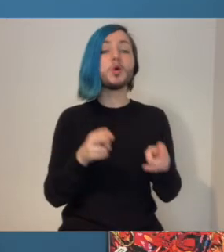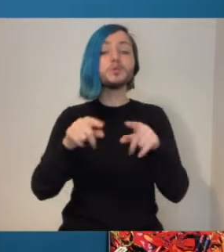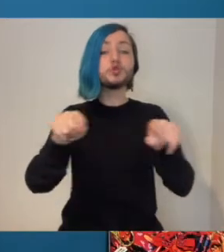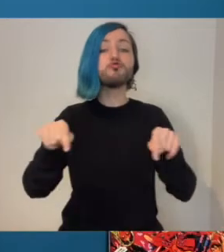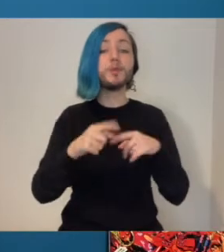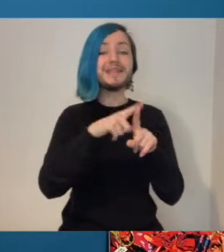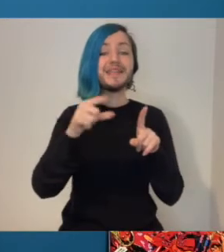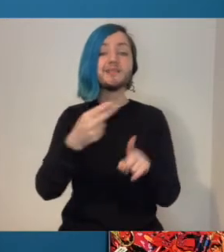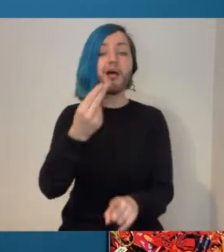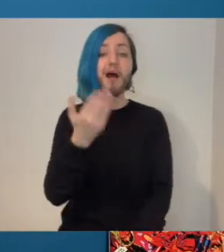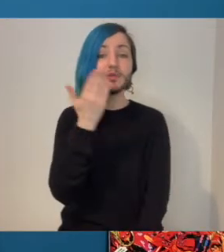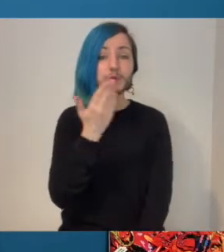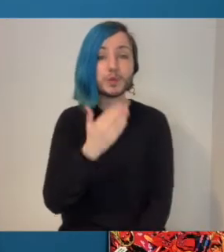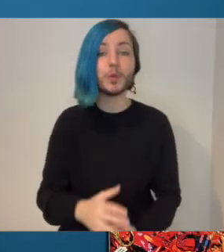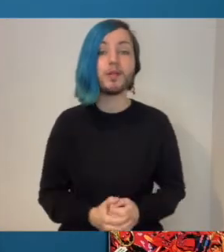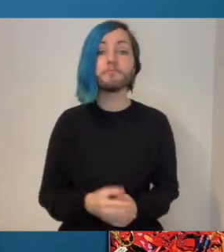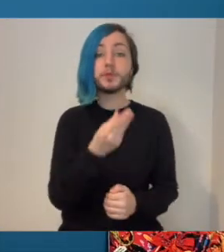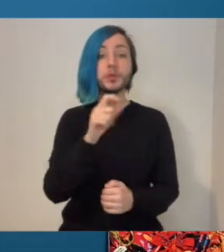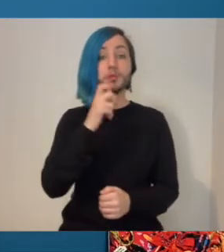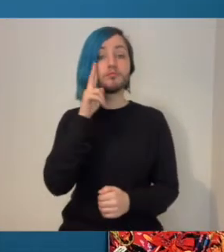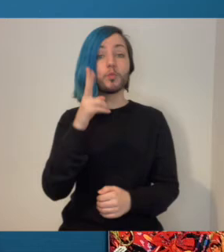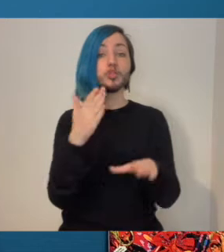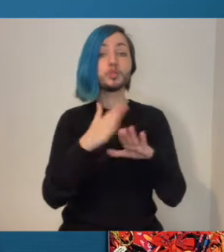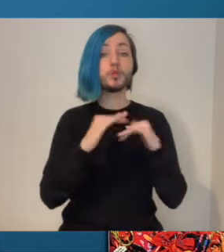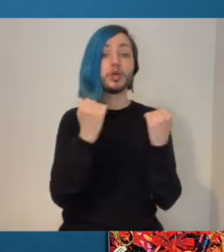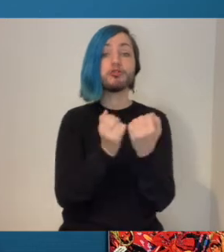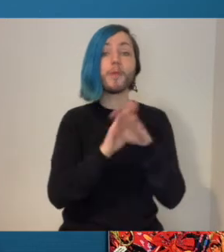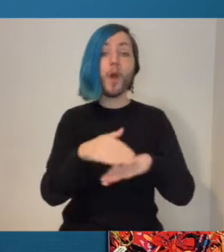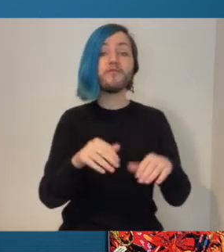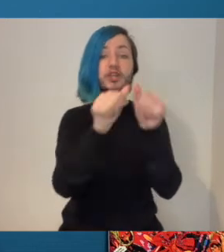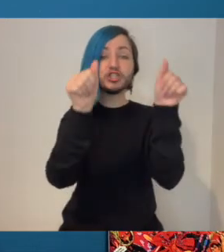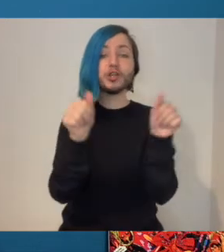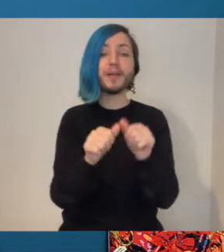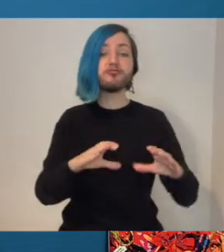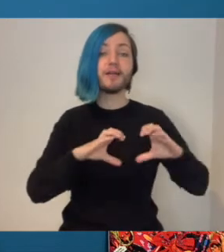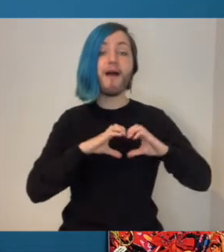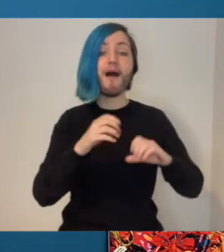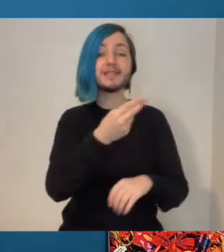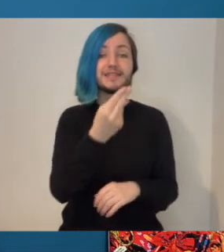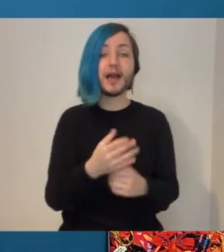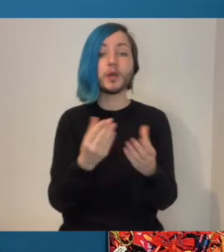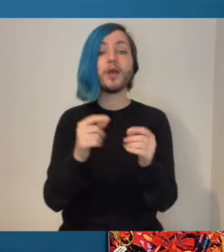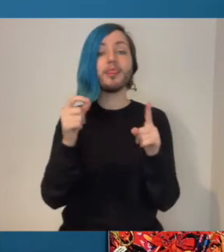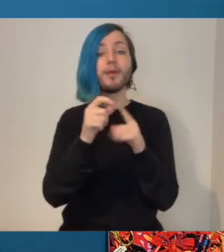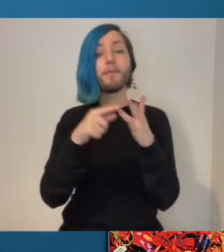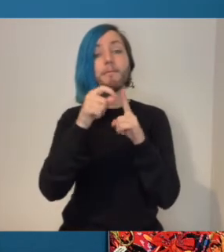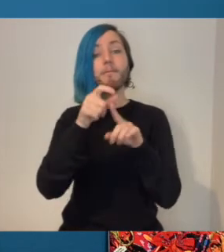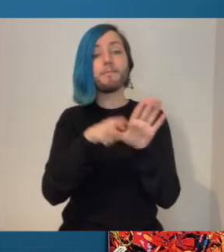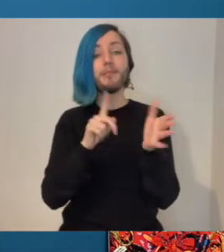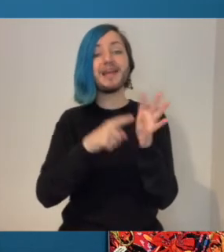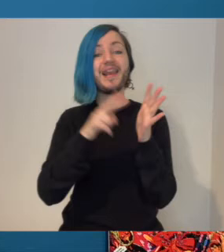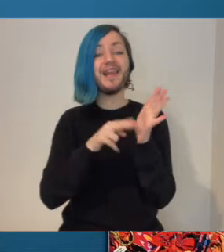Hello and welcome to the Hospital Rooms Digital Art School. You're about to watch a geometric heart design workshop with Poppy